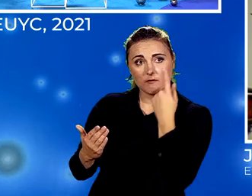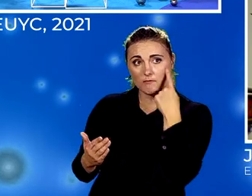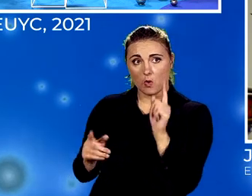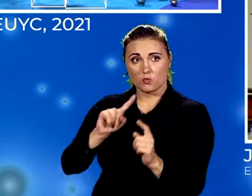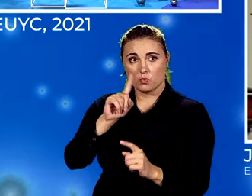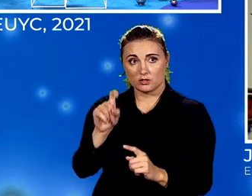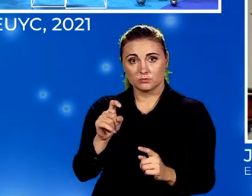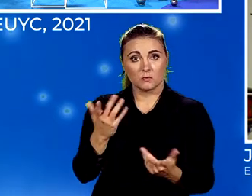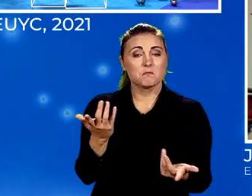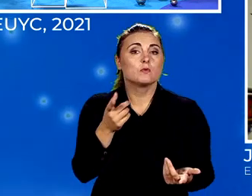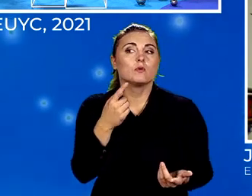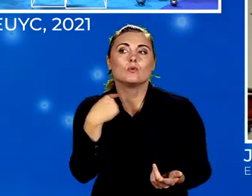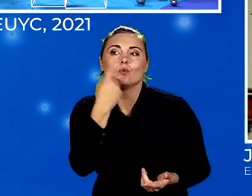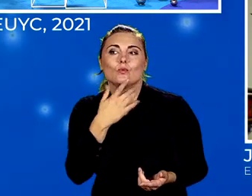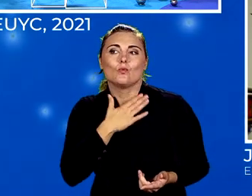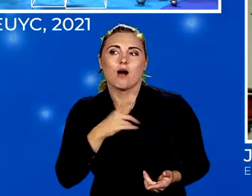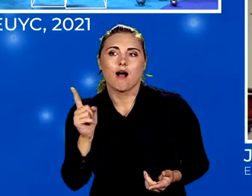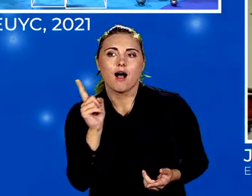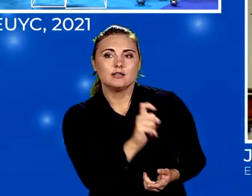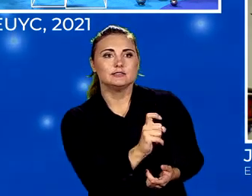Because we wouldn't have time to hear everyone.